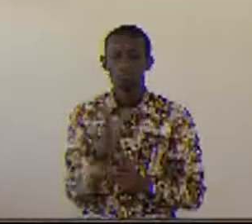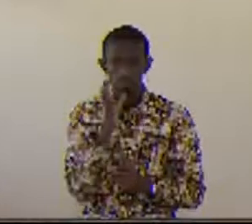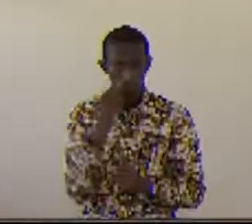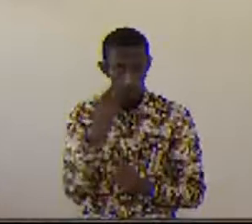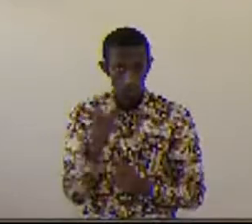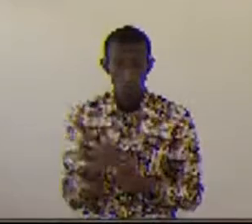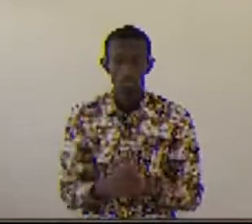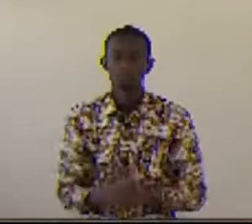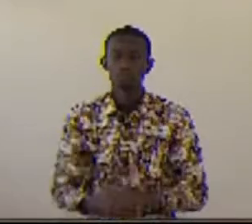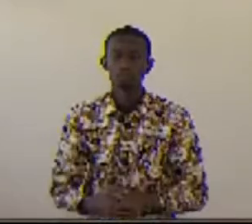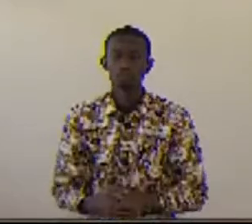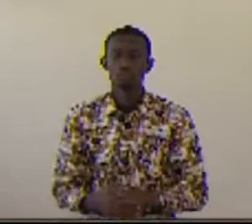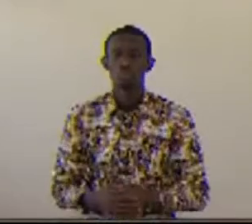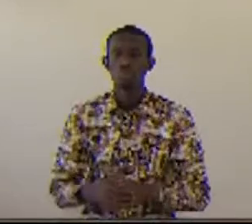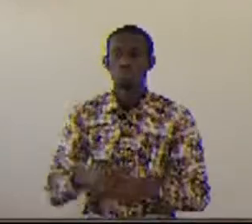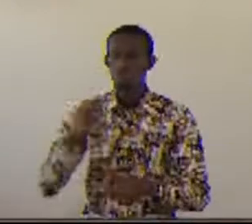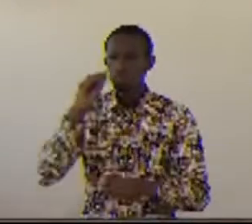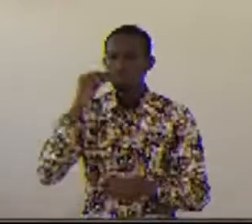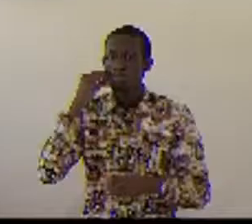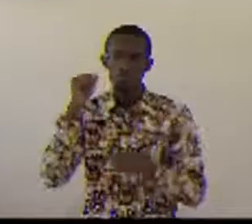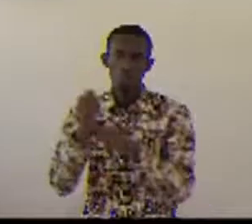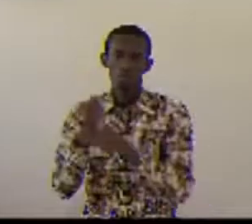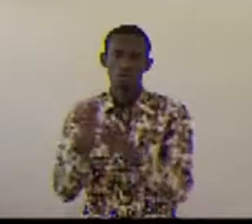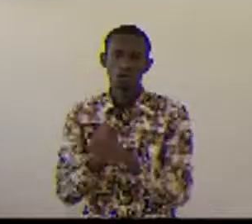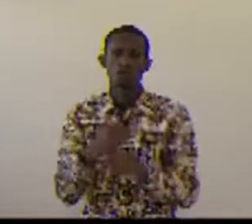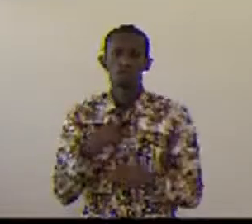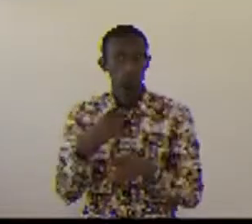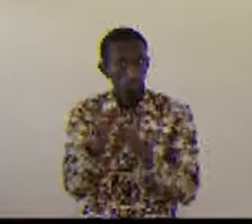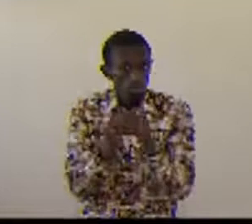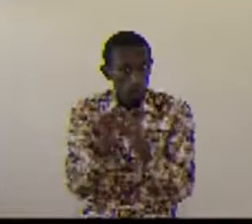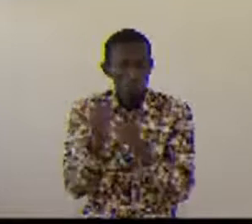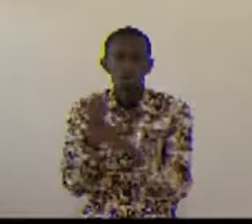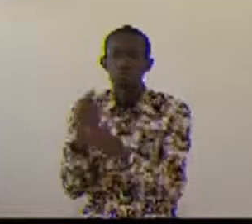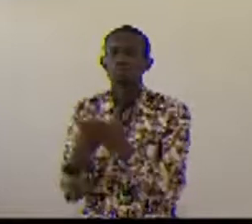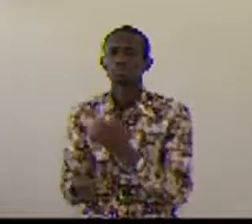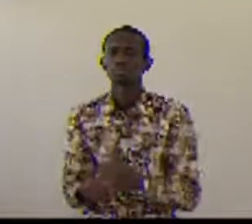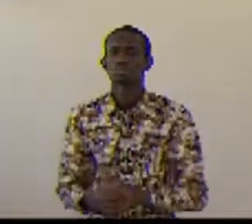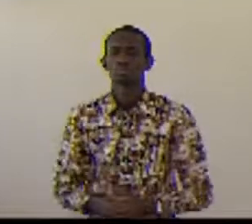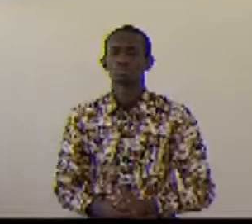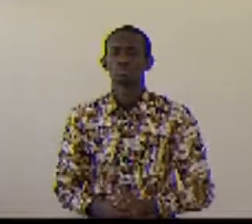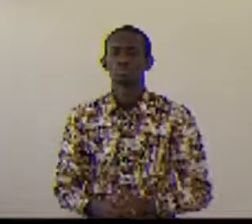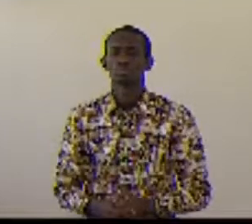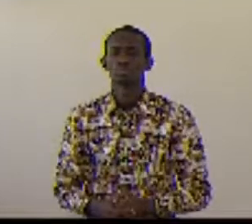the homework and I explain what you have to do.